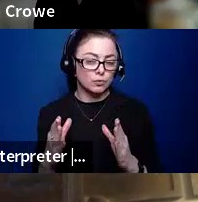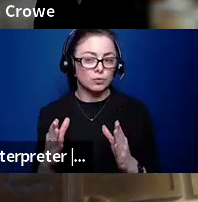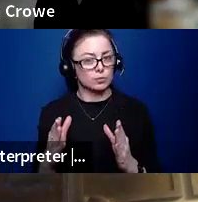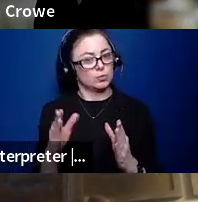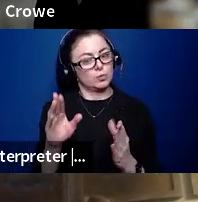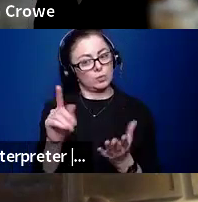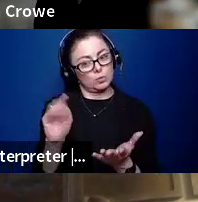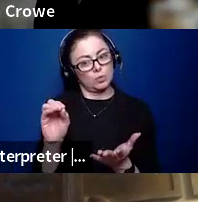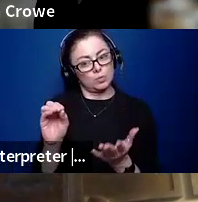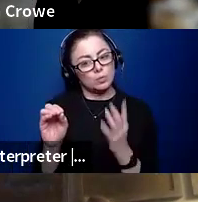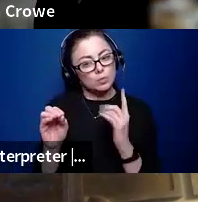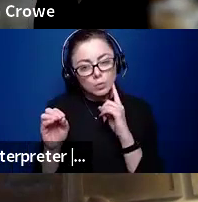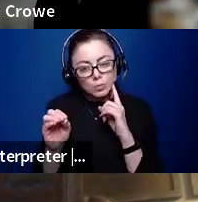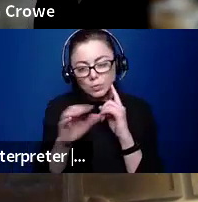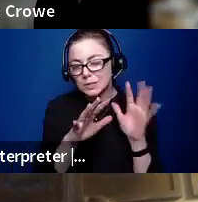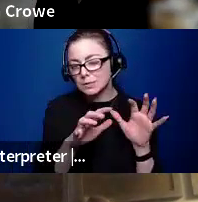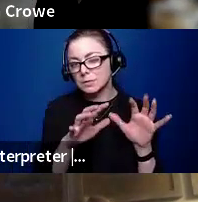order.